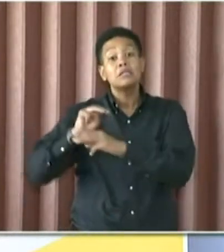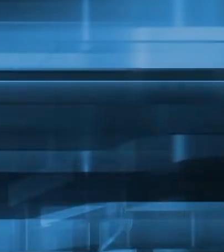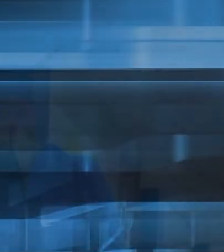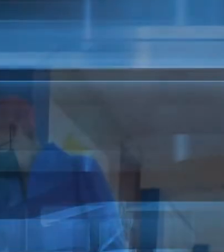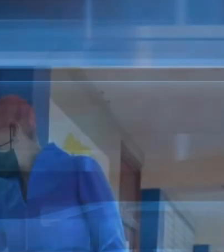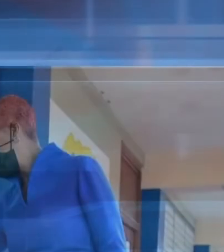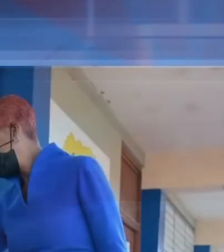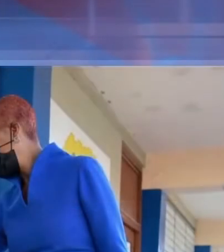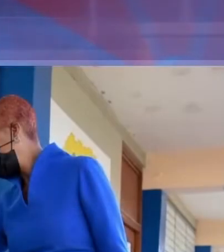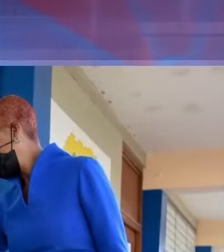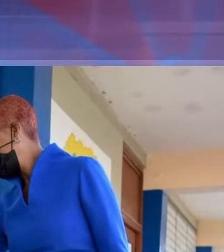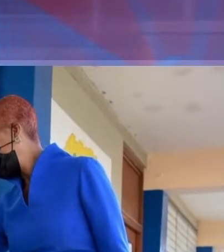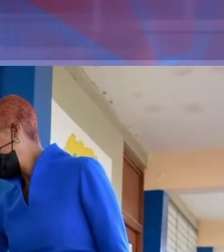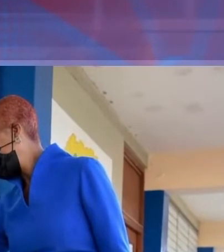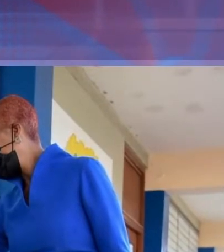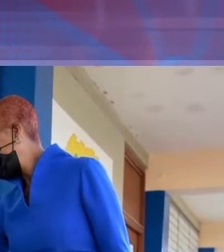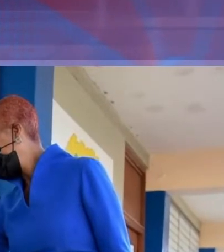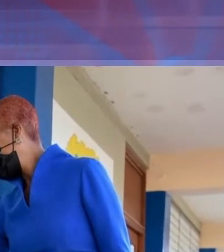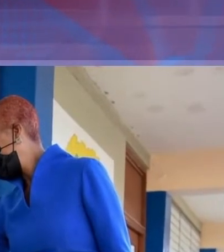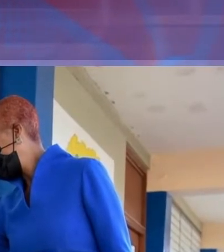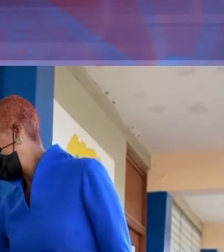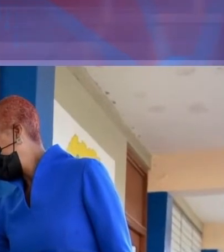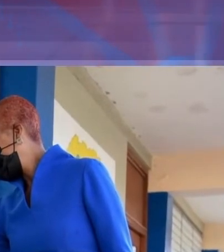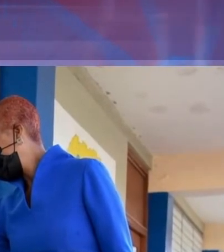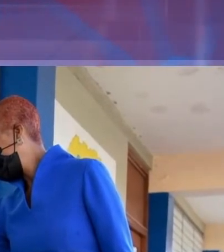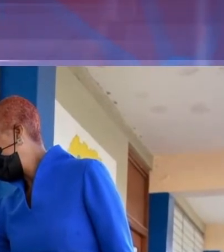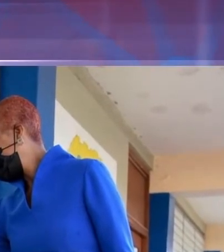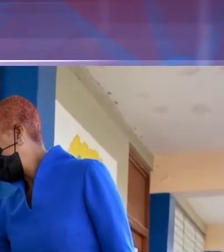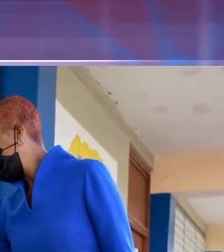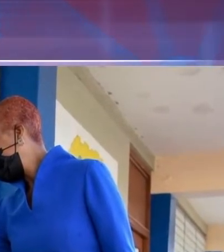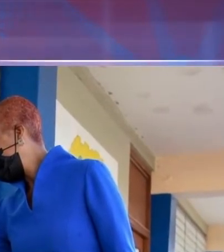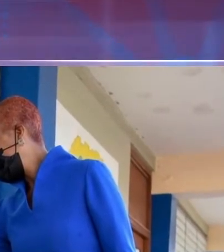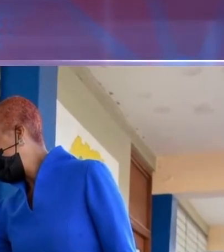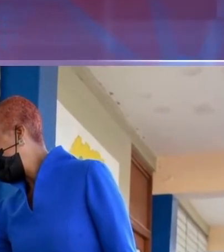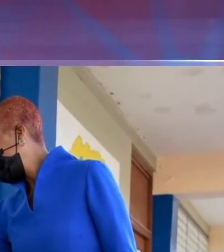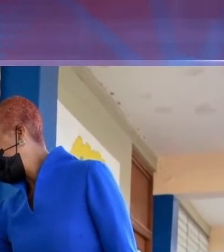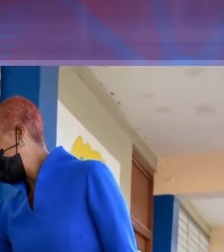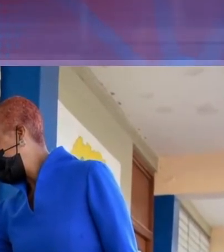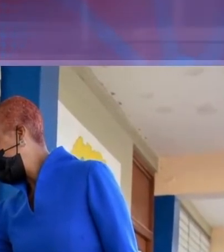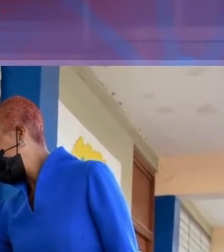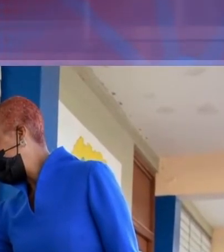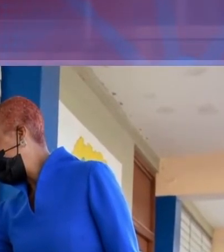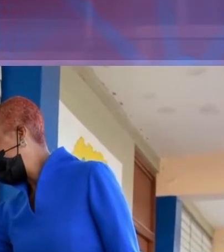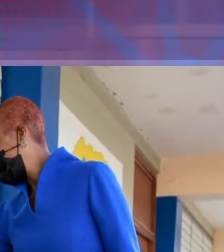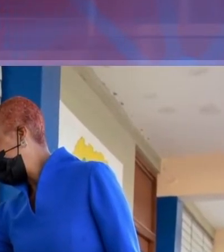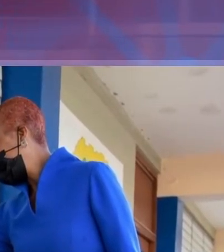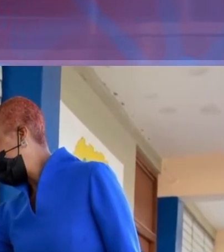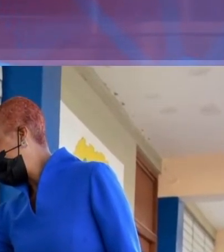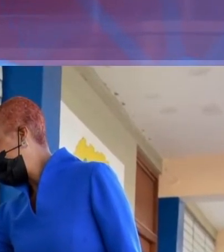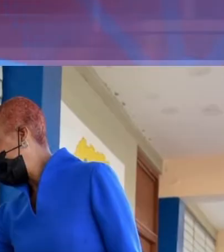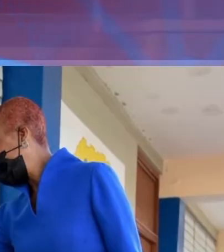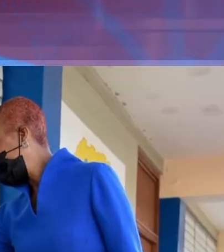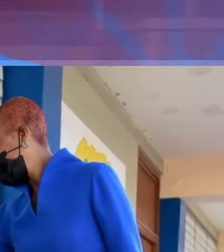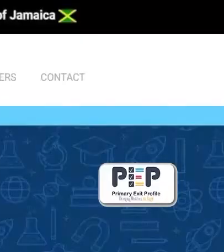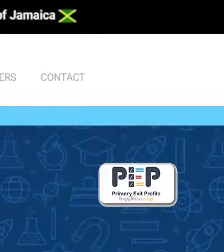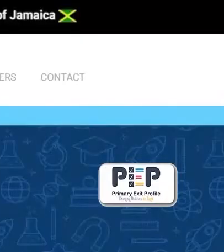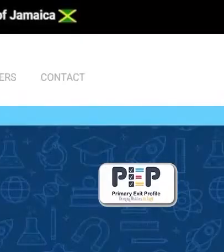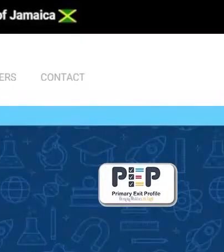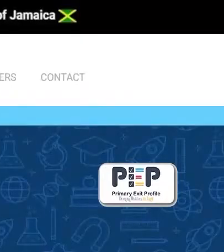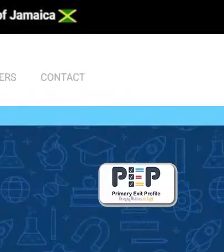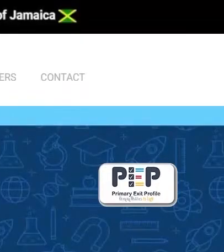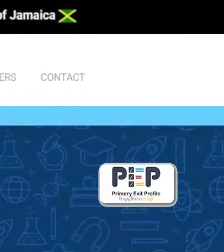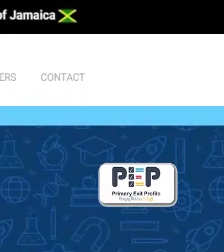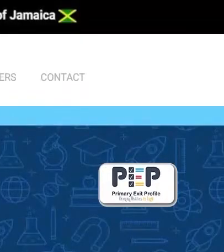assessment. Minister Williams said that in addition to the usual channels available for retrieving students' scores and placement